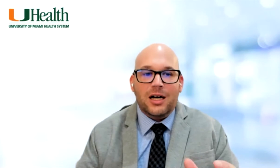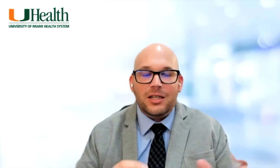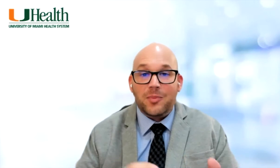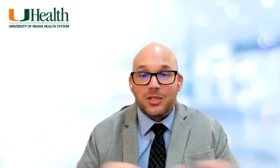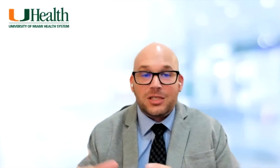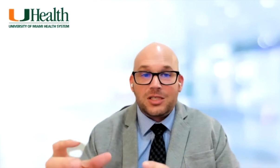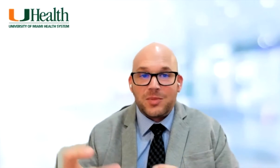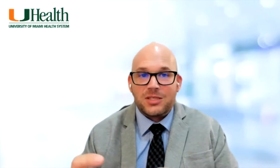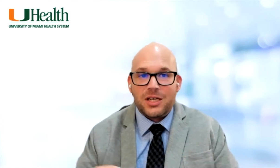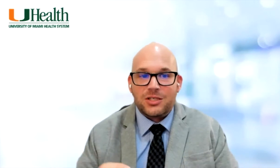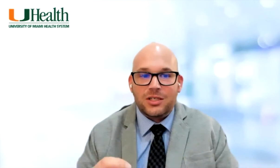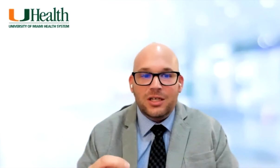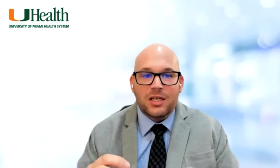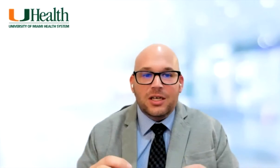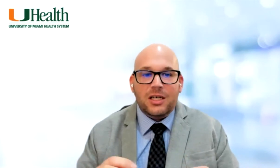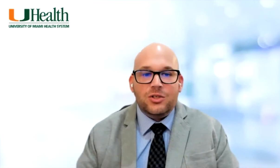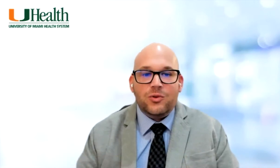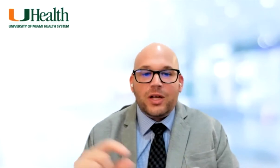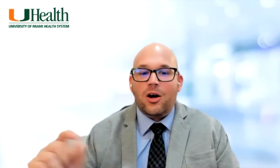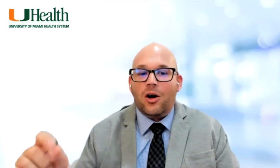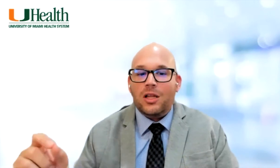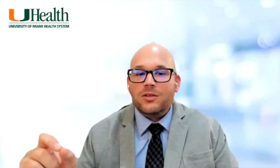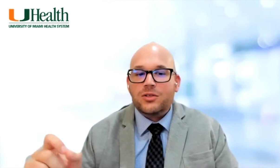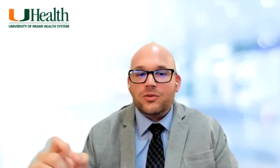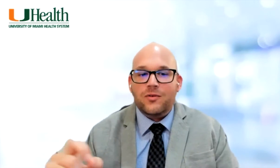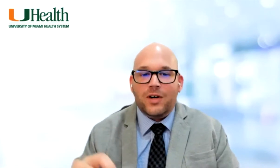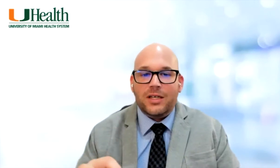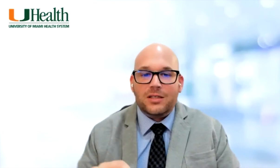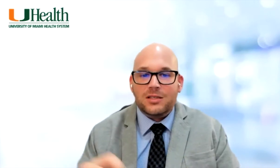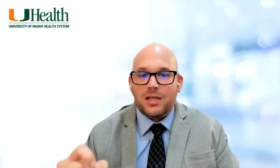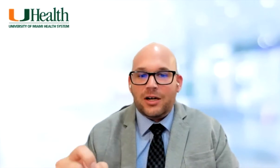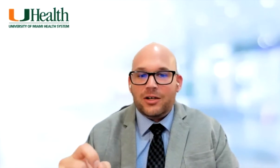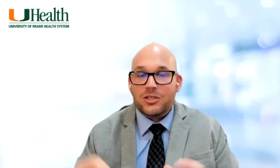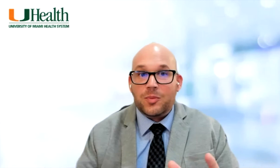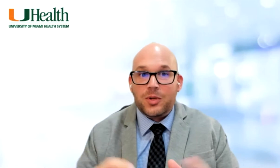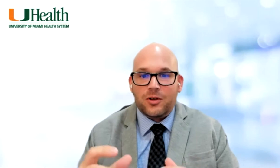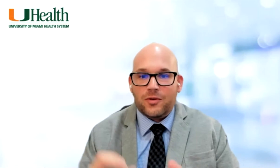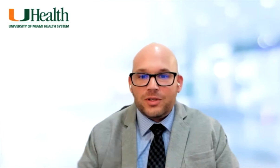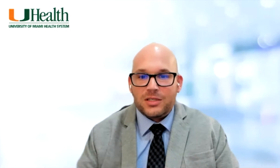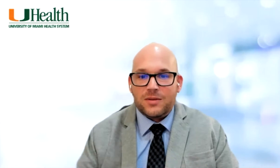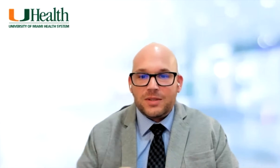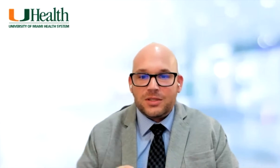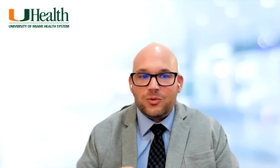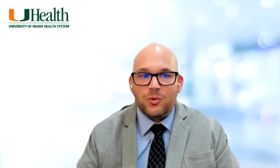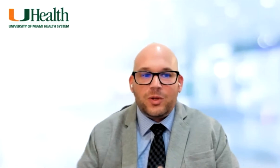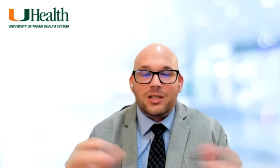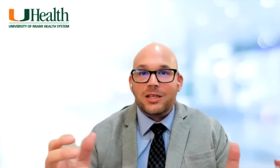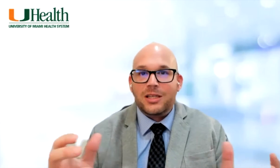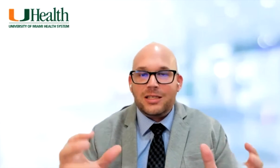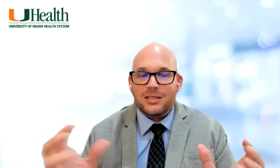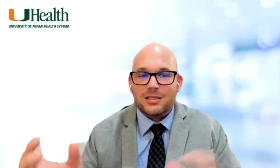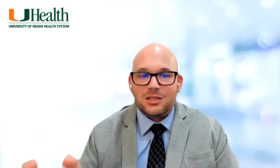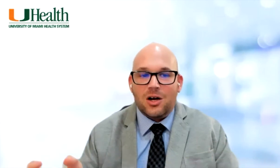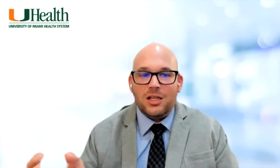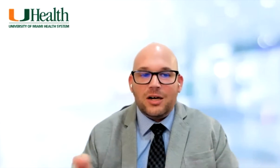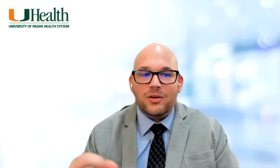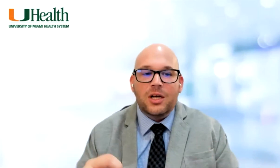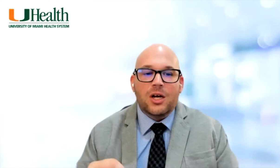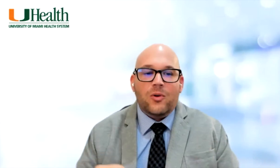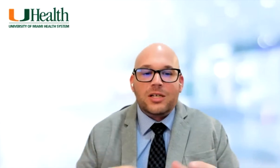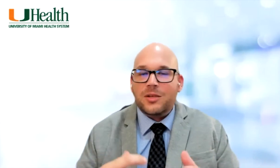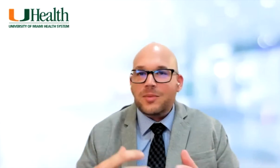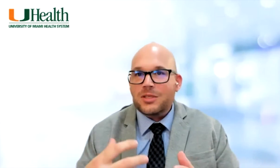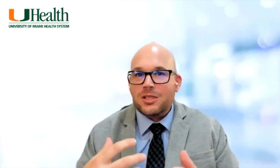click on the participant section and do a call out to invite the desired interpreter for that service. So when we click that call